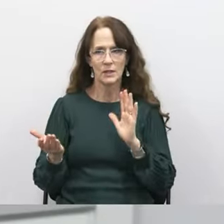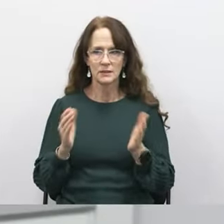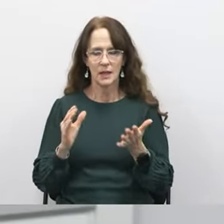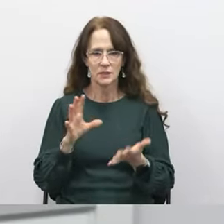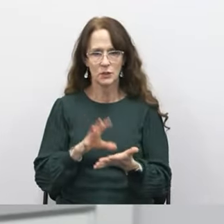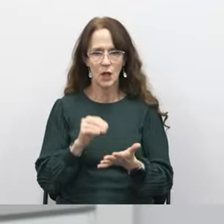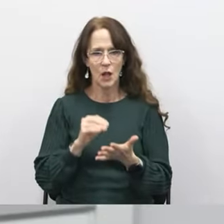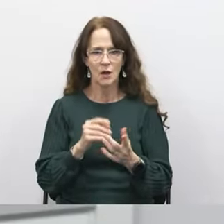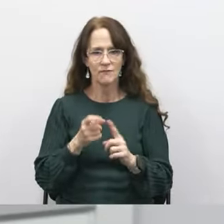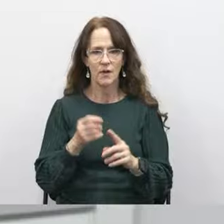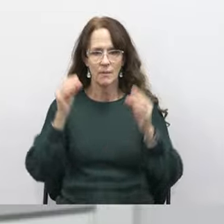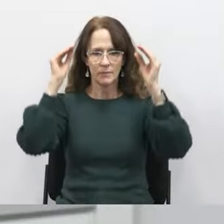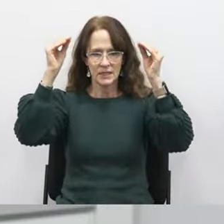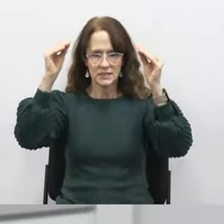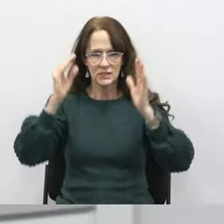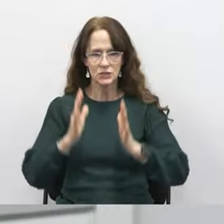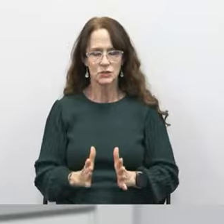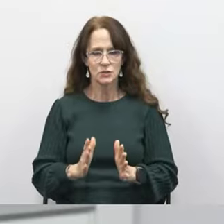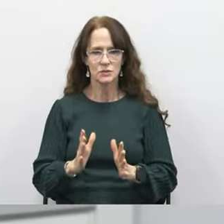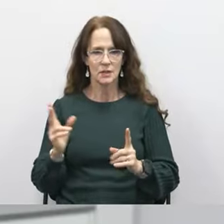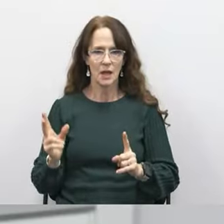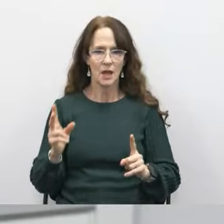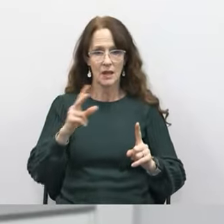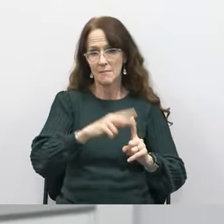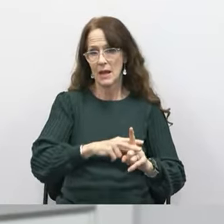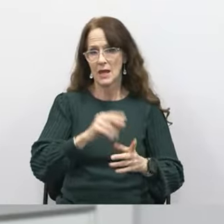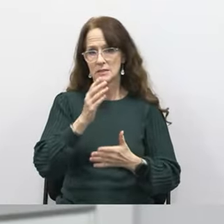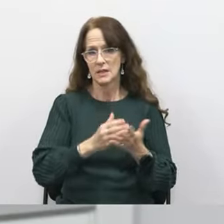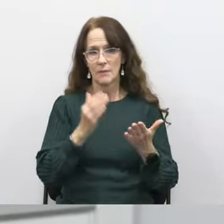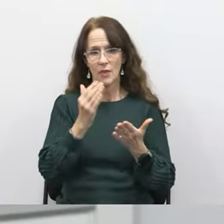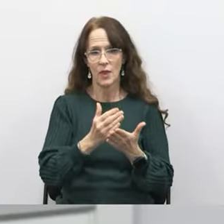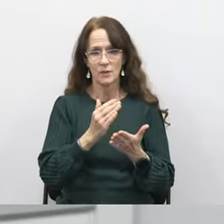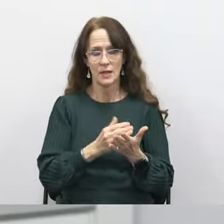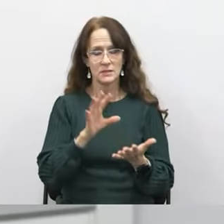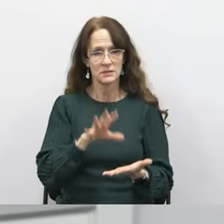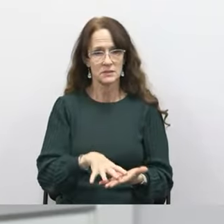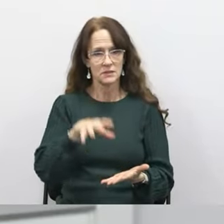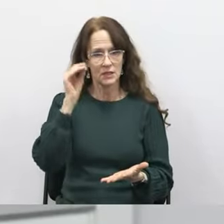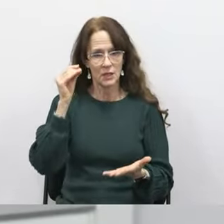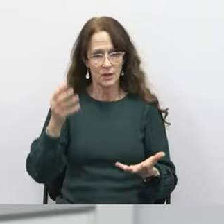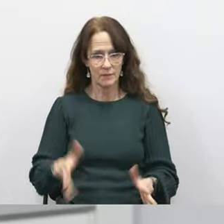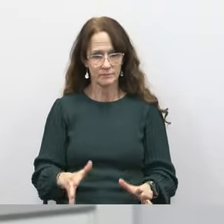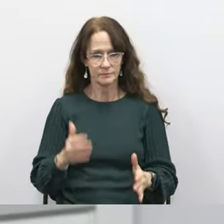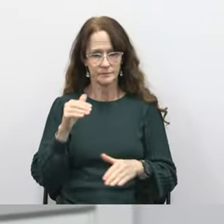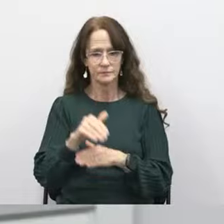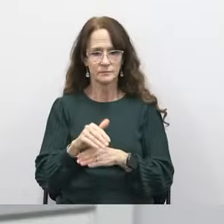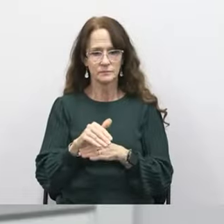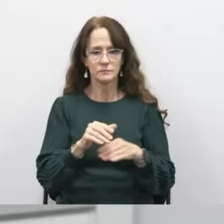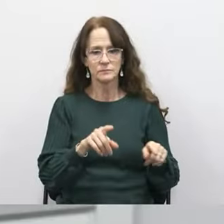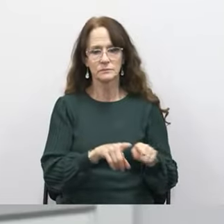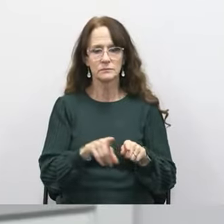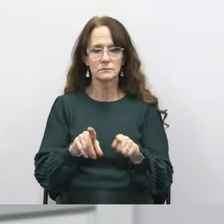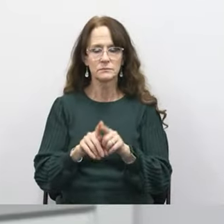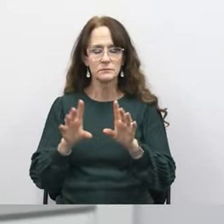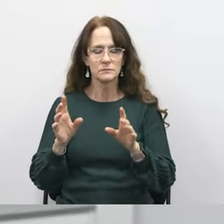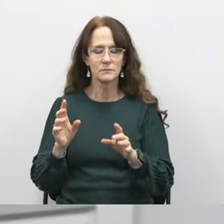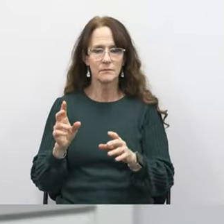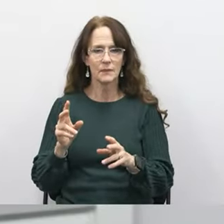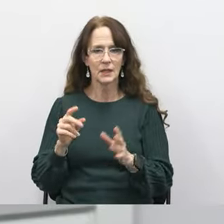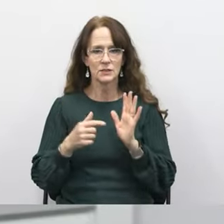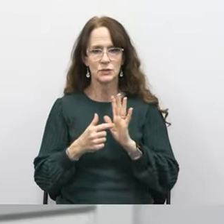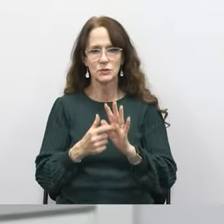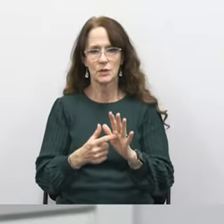from our teachers, and then to apply some of those lessons learned. Tonight, we'll also provide a glimpse